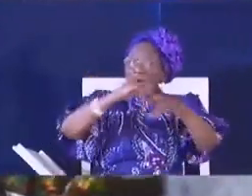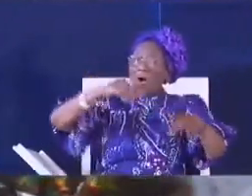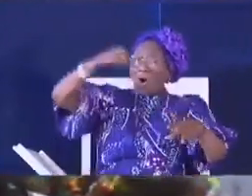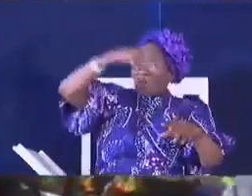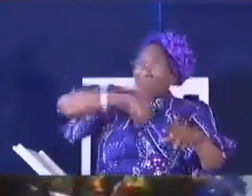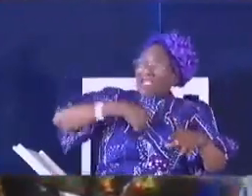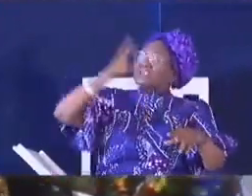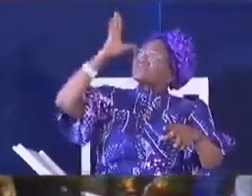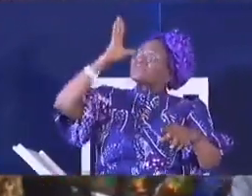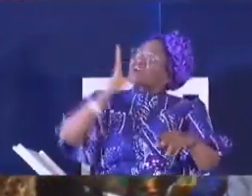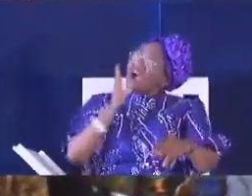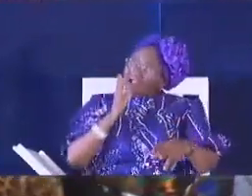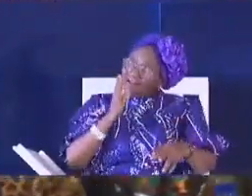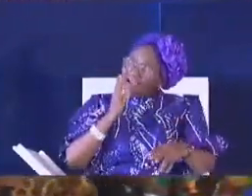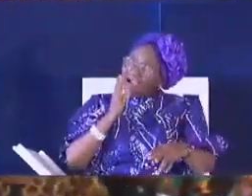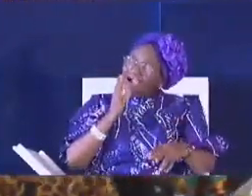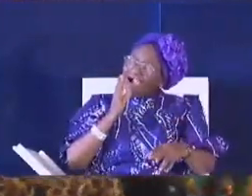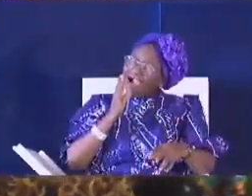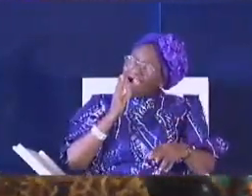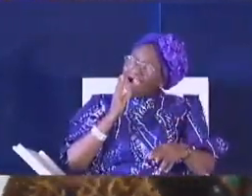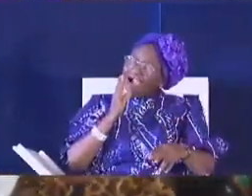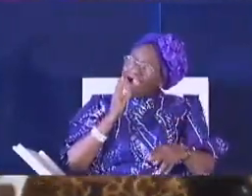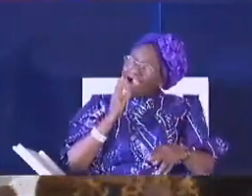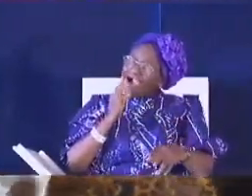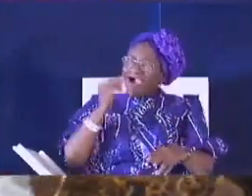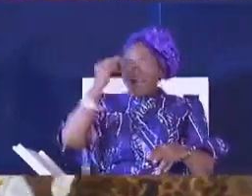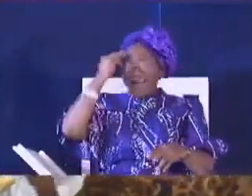Heads of state will call you mommy.